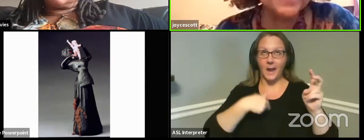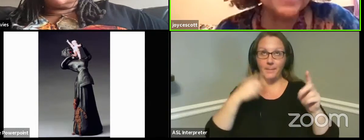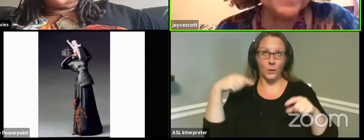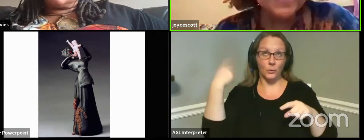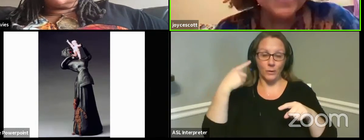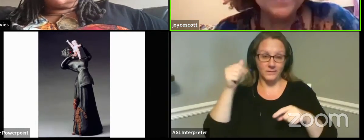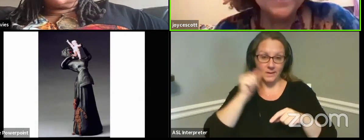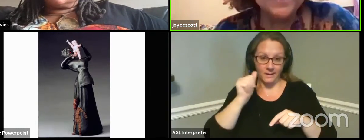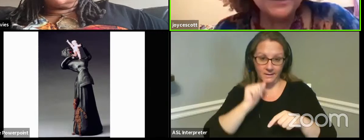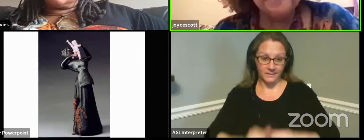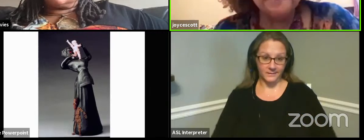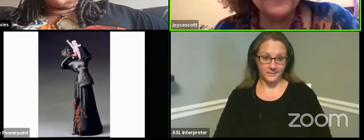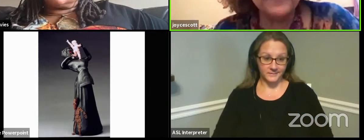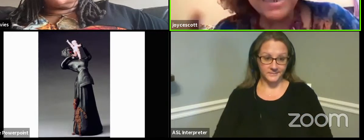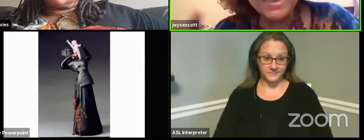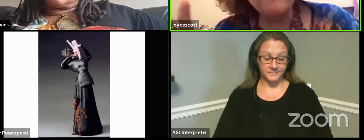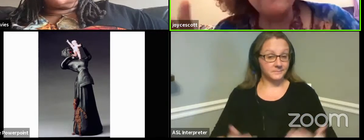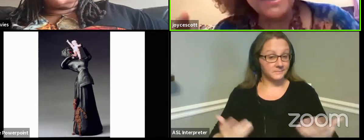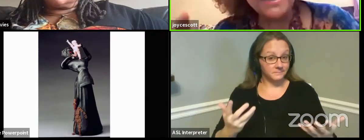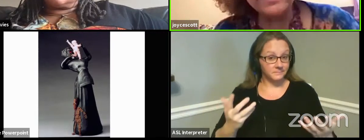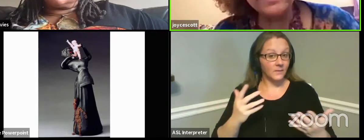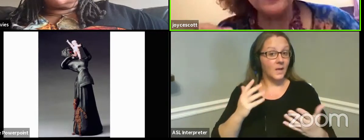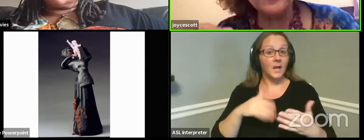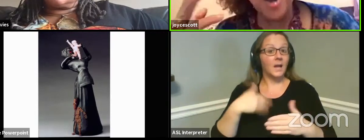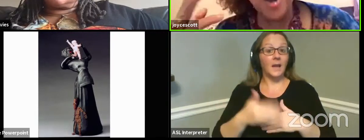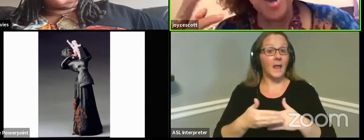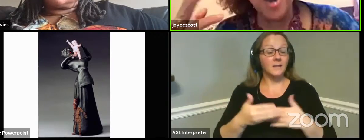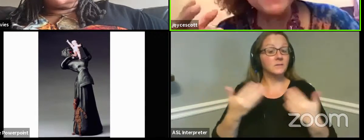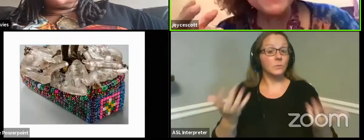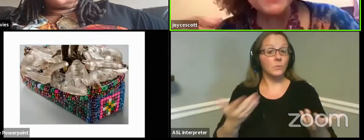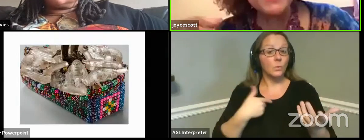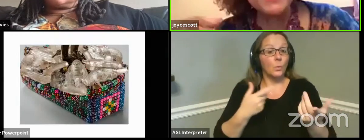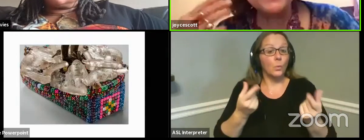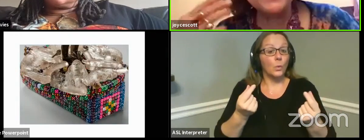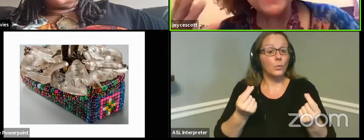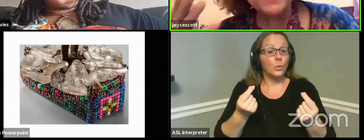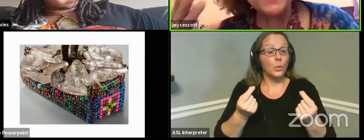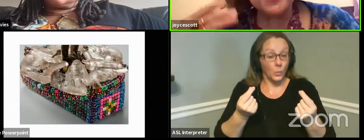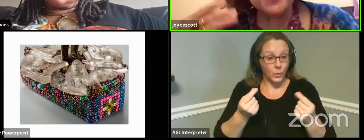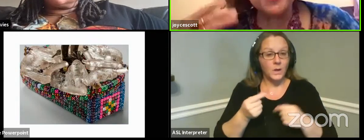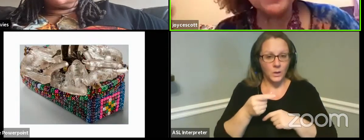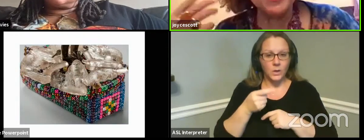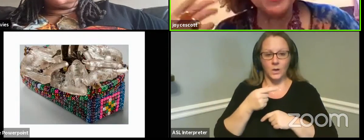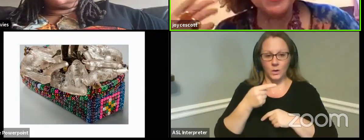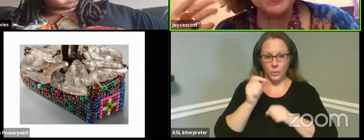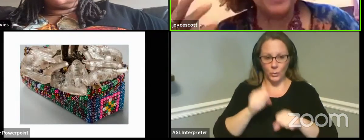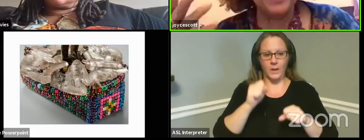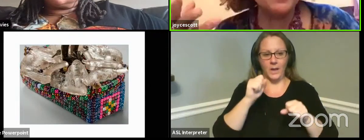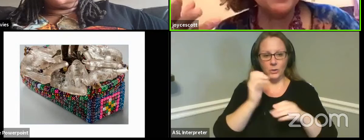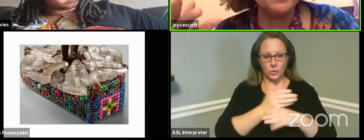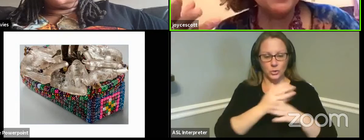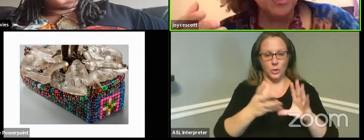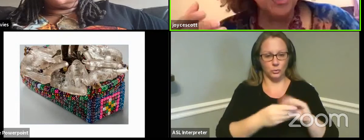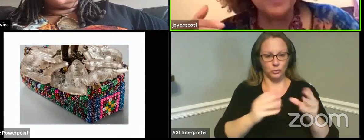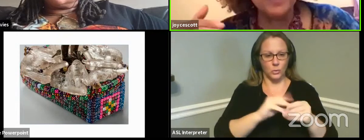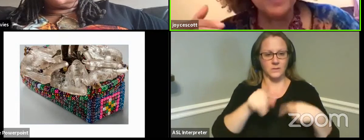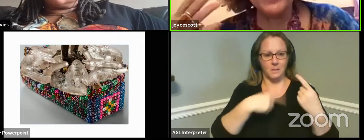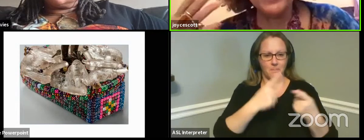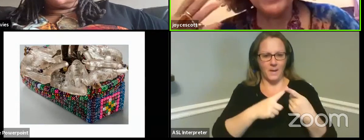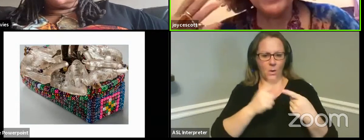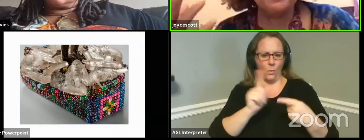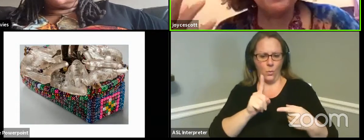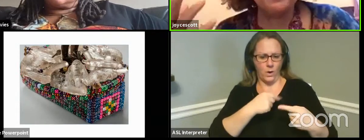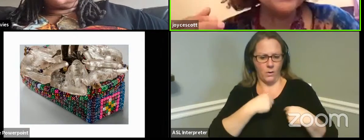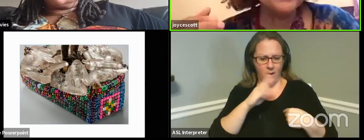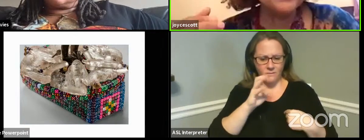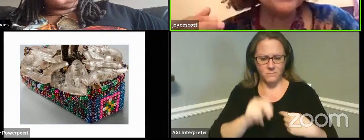Next, they get invited to one, and you get to tell them stories about where you've been and what